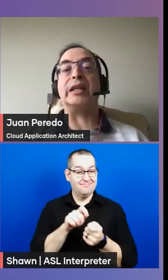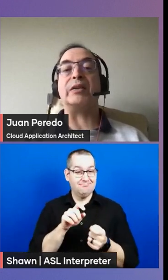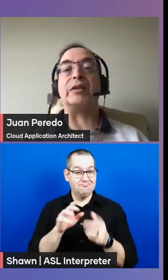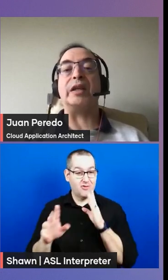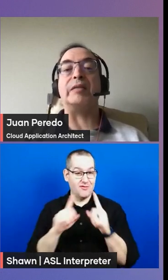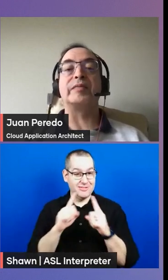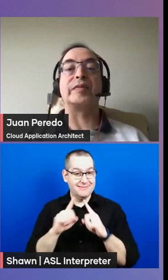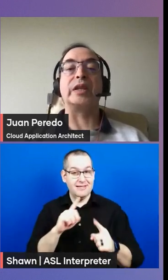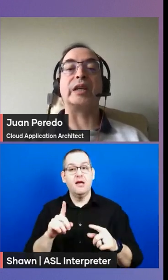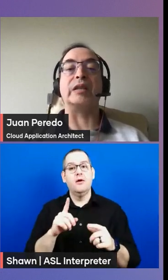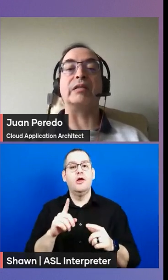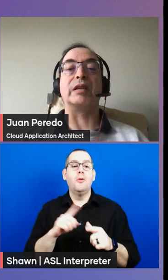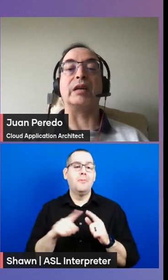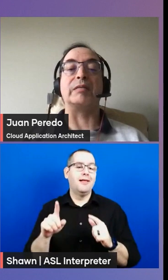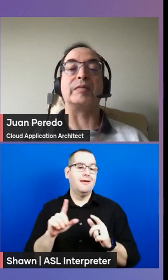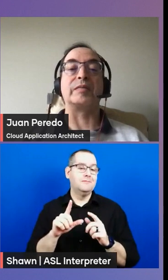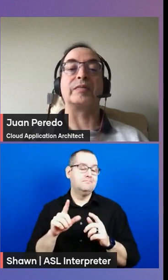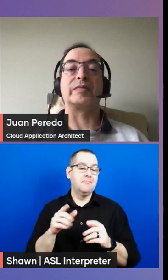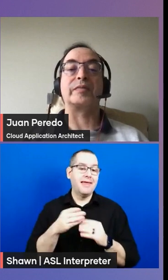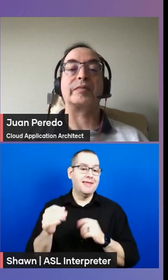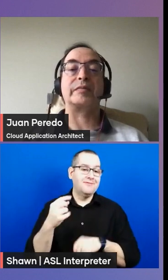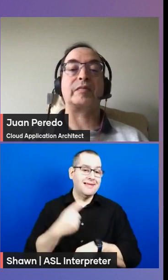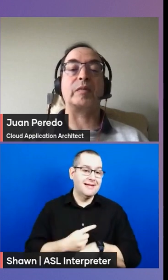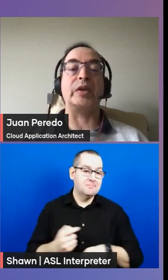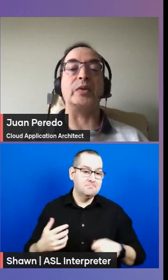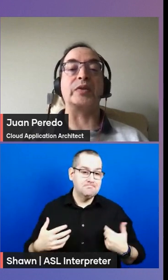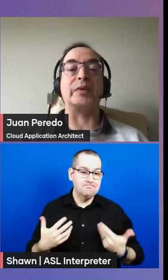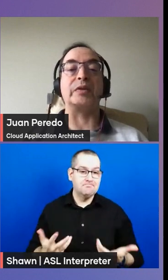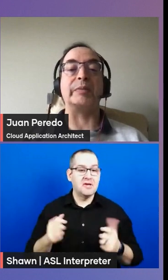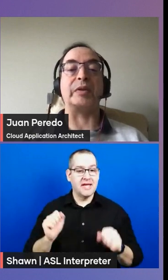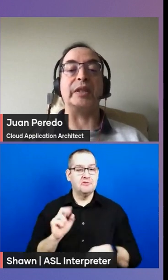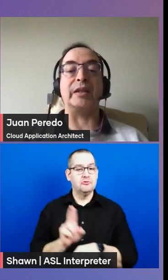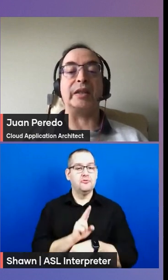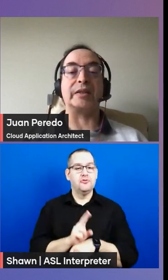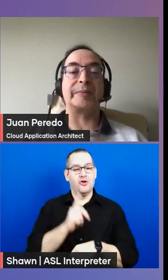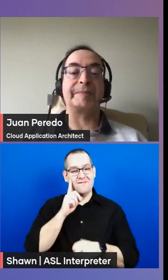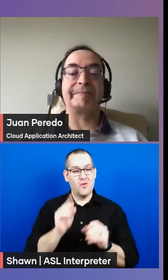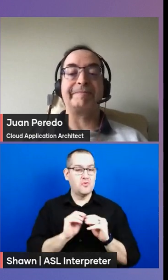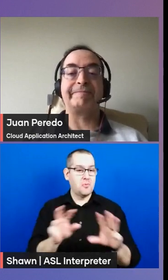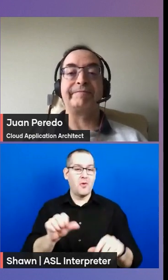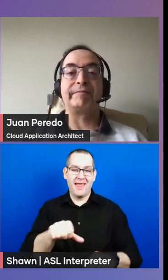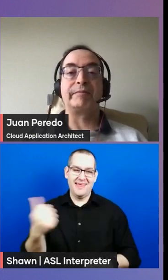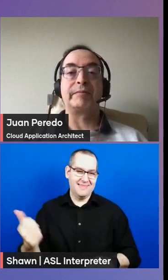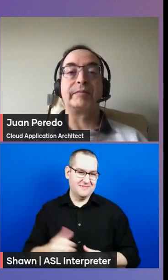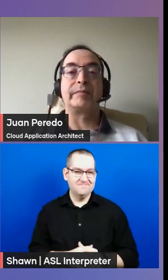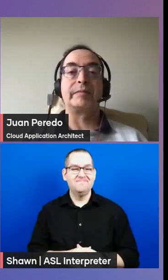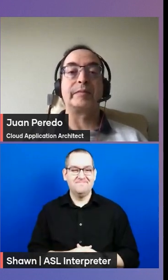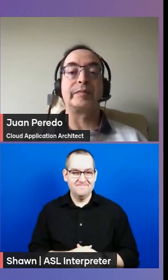at the end of the day, it can be used for deploying anything else.